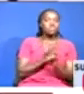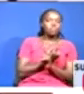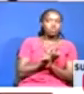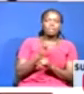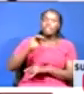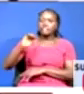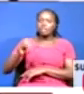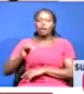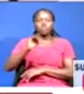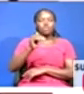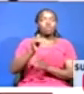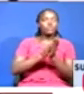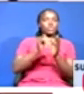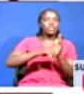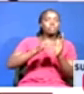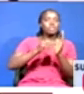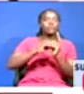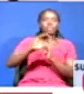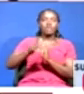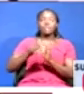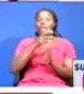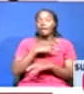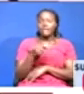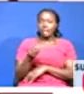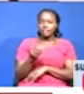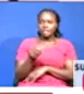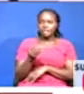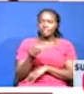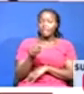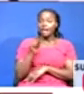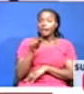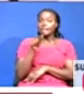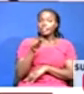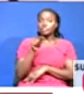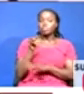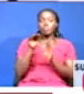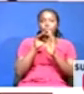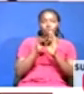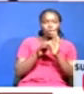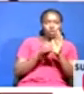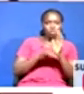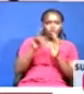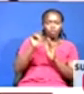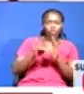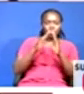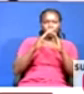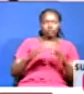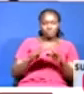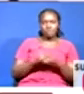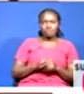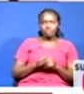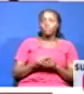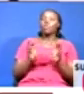townships in Machakos County. And this will be the program of affordable housing.